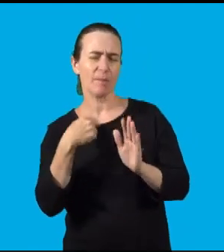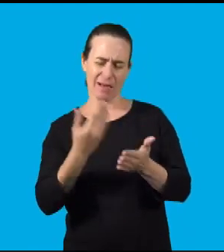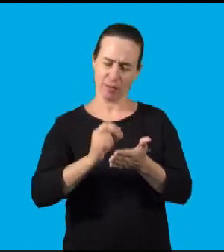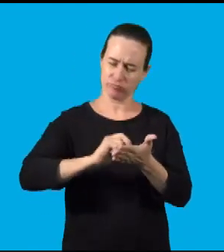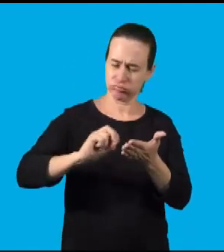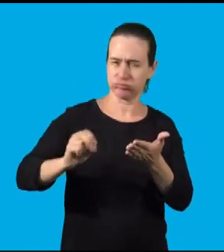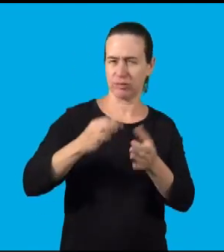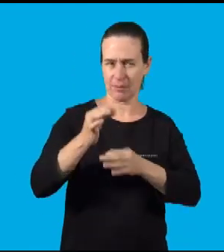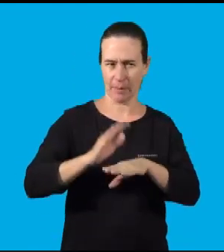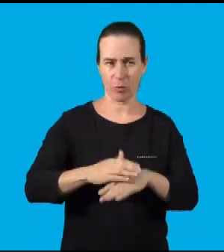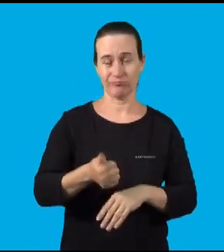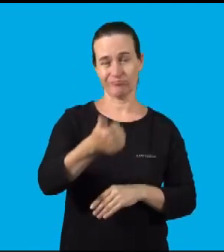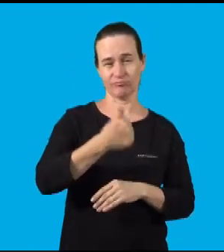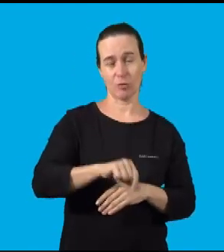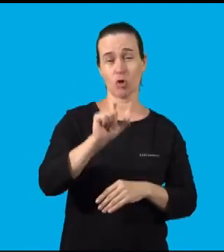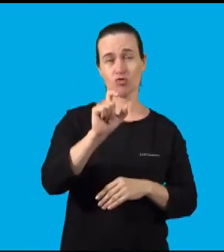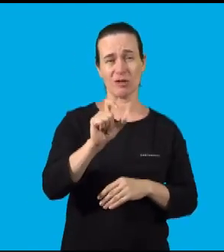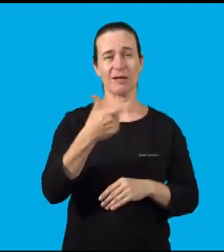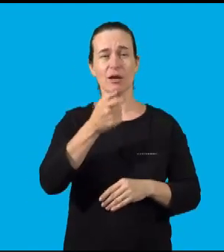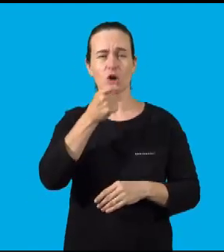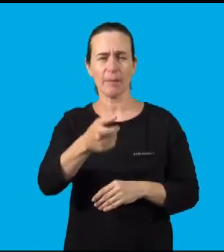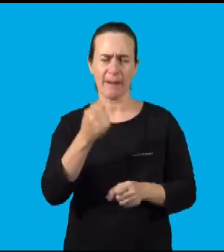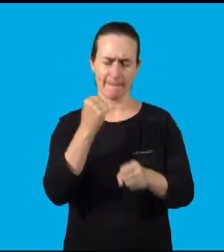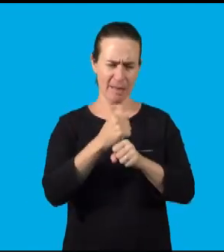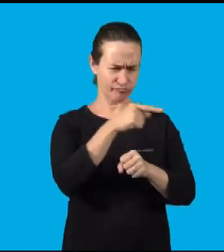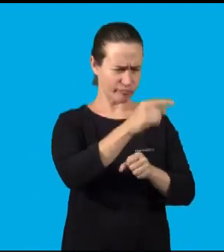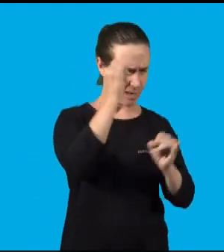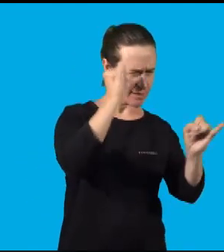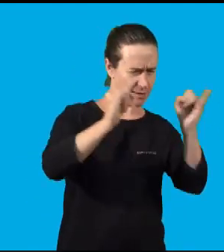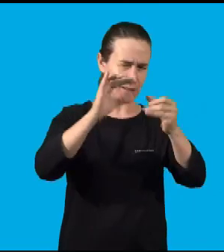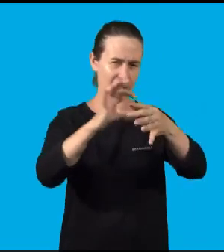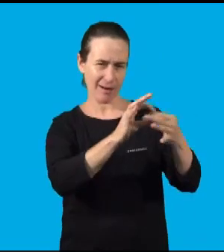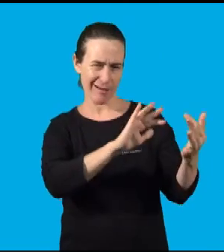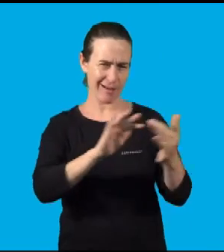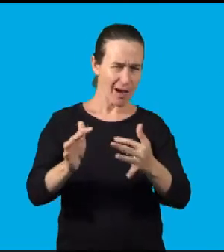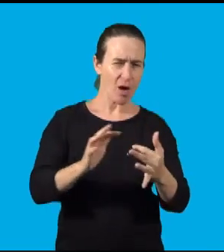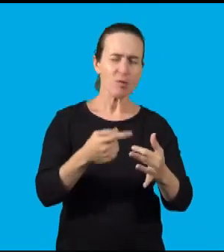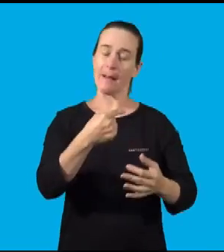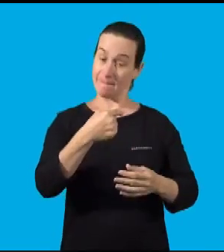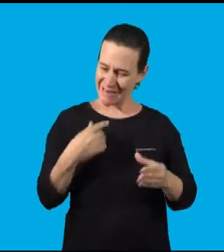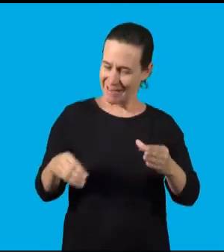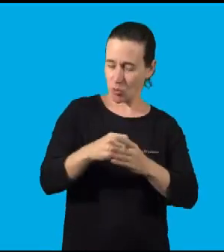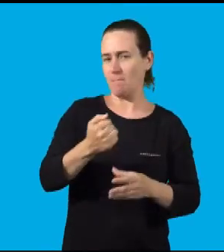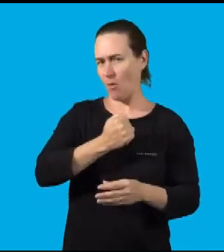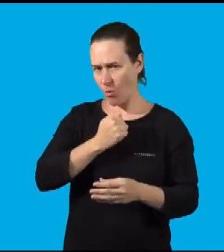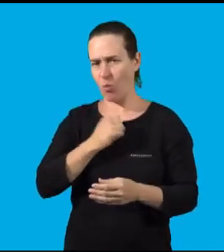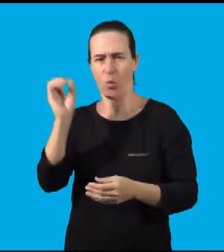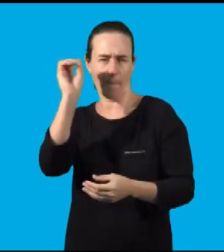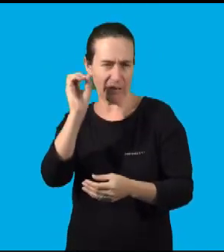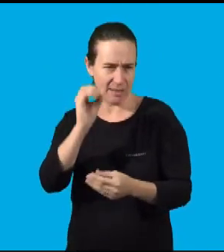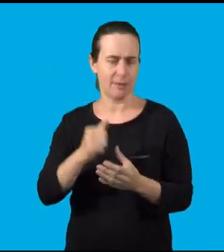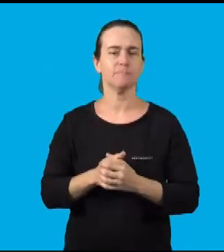in detail. Critically comment means to make logical connections between ideas, offering your